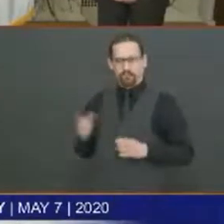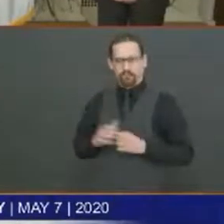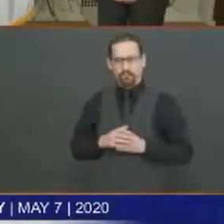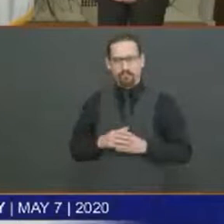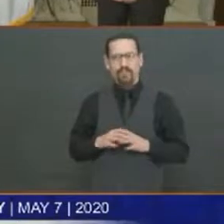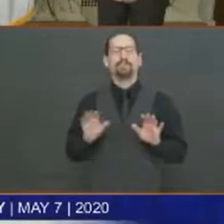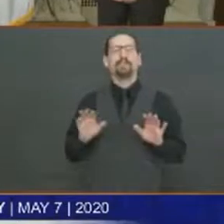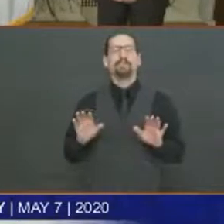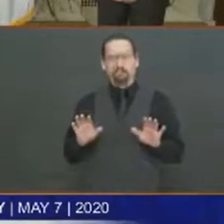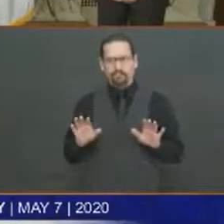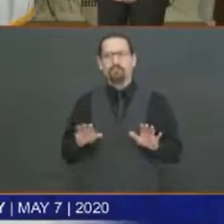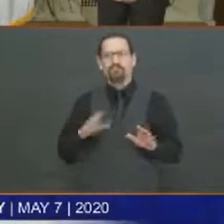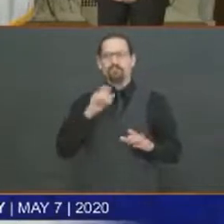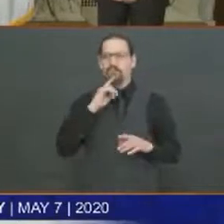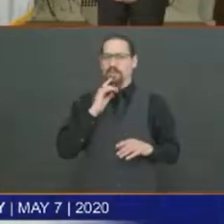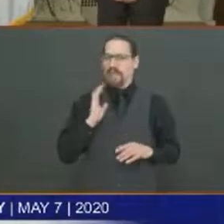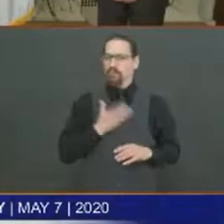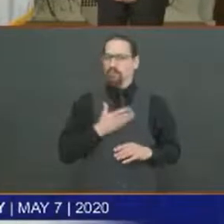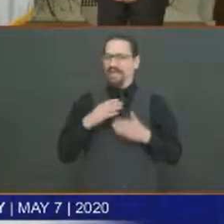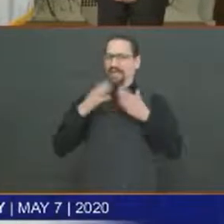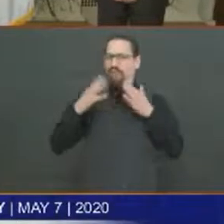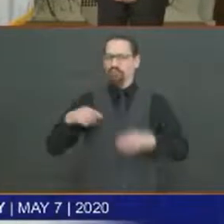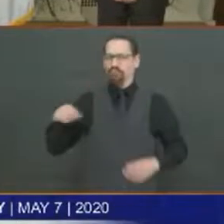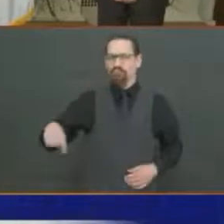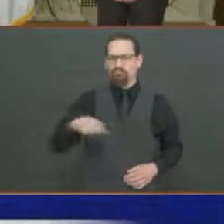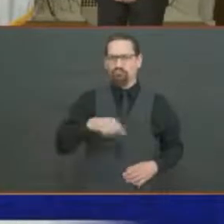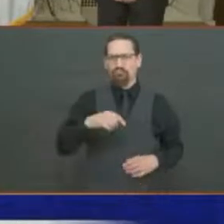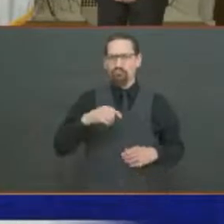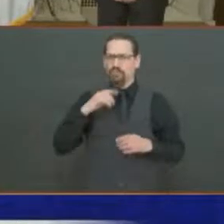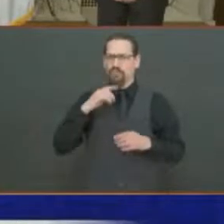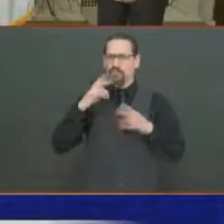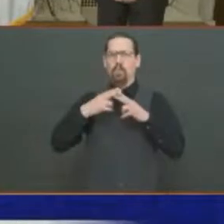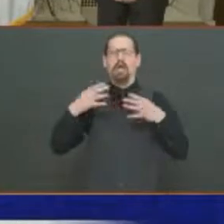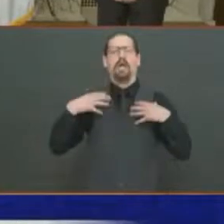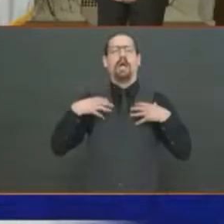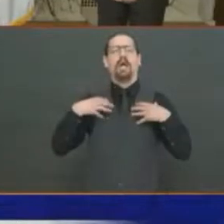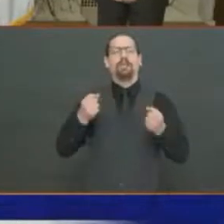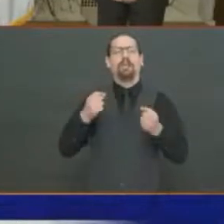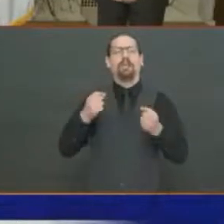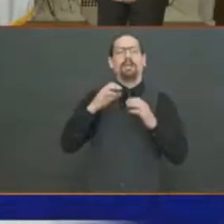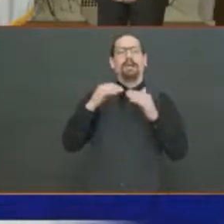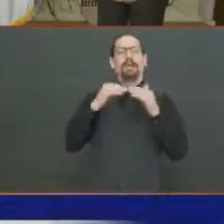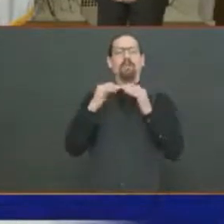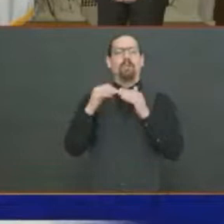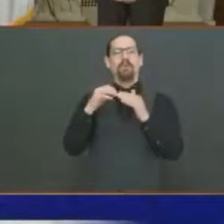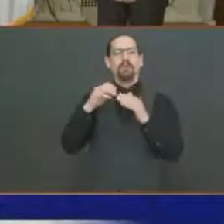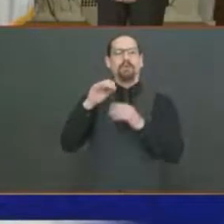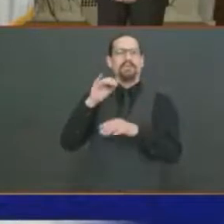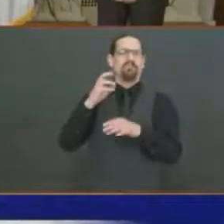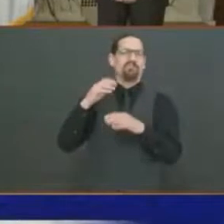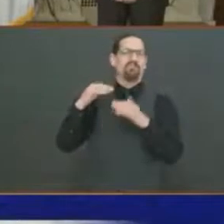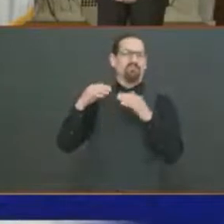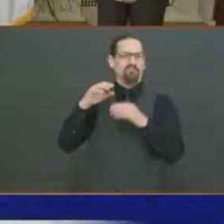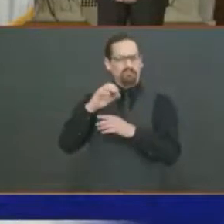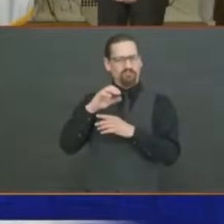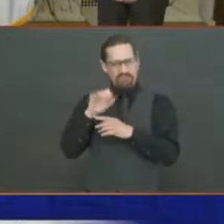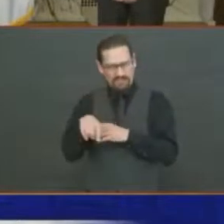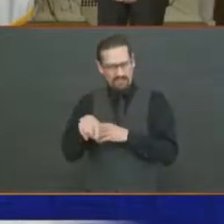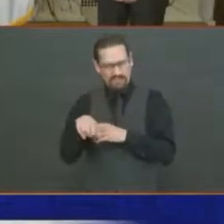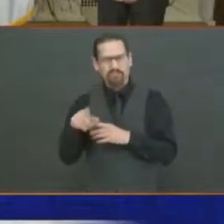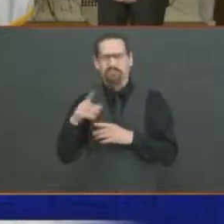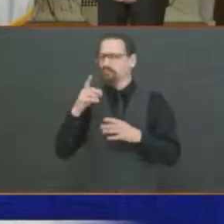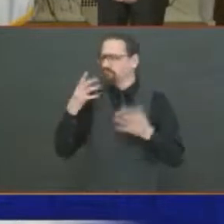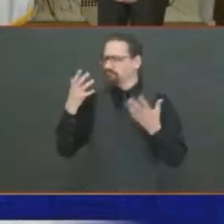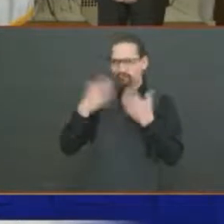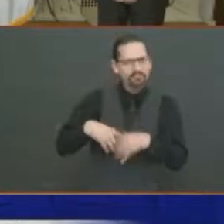our RIDO Health Equity Institute are working very closely with the leaders of the Commission on Health